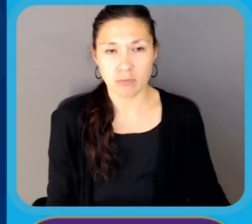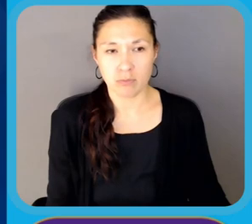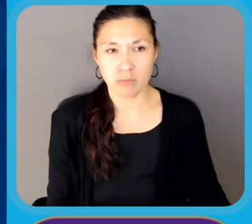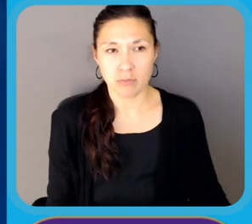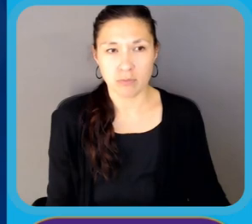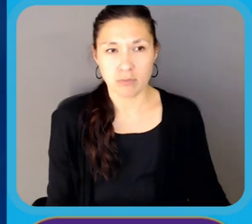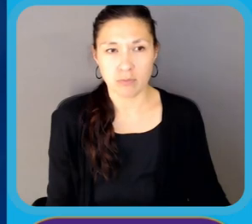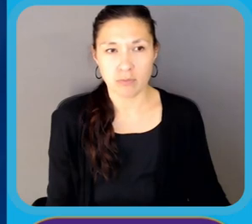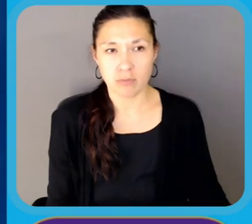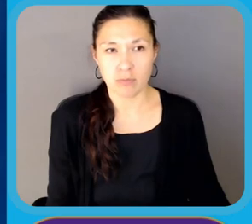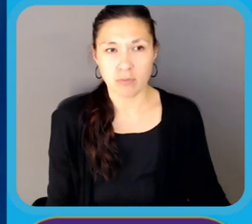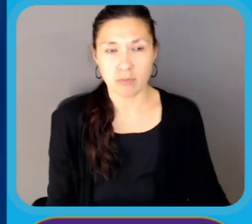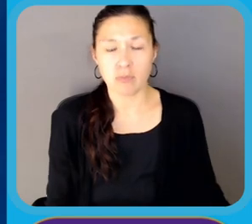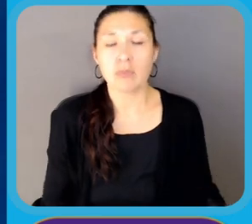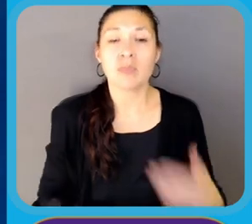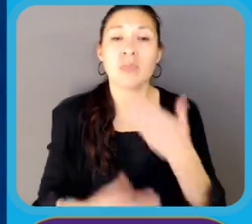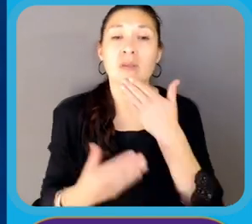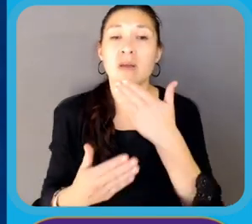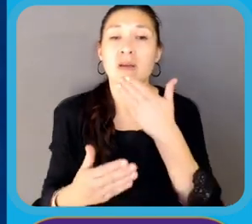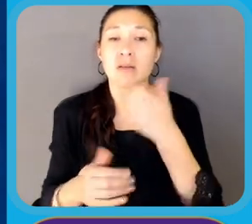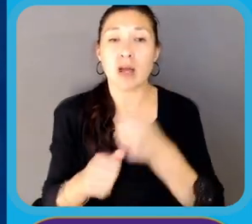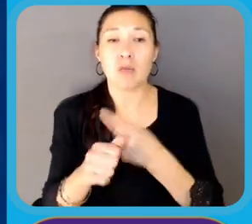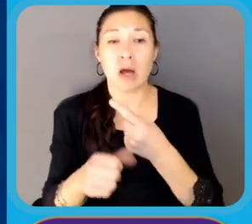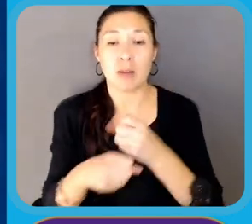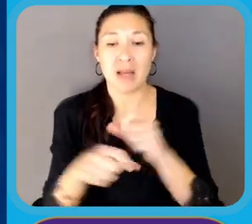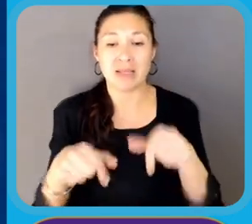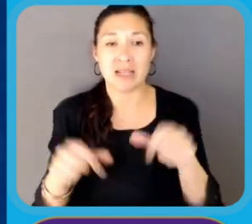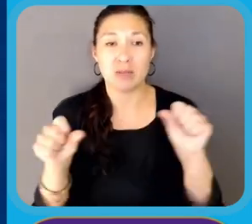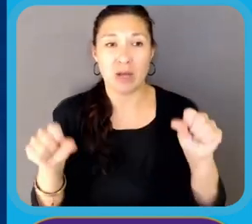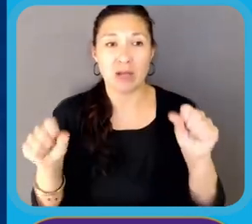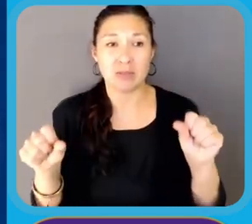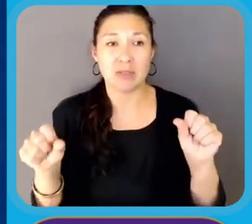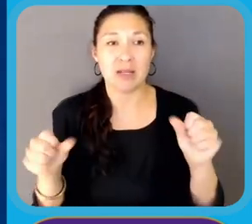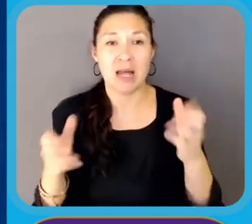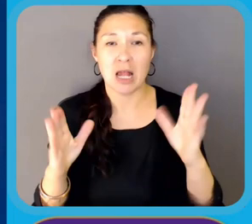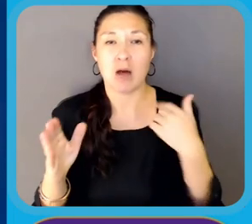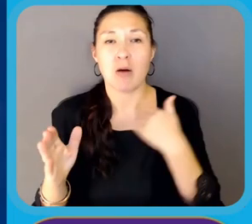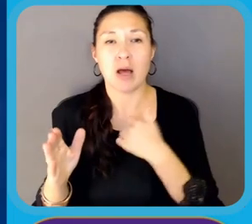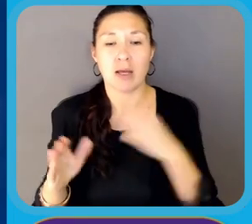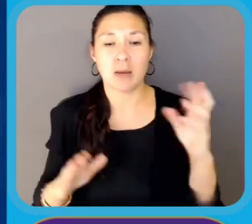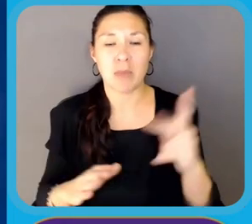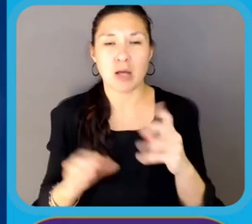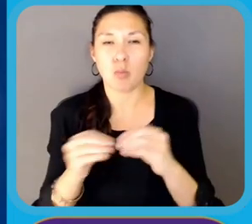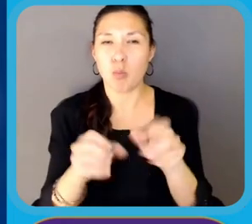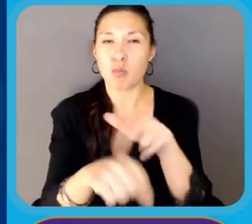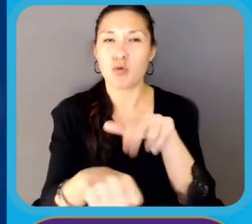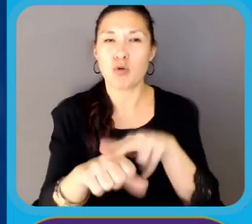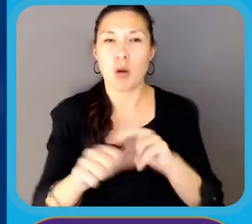everyone that made this possible, and looking forward to getting back to normal life.